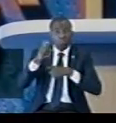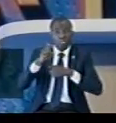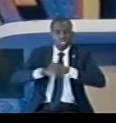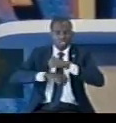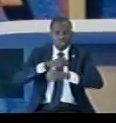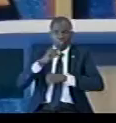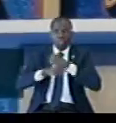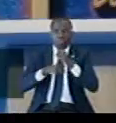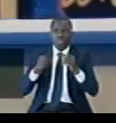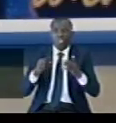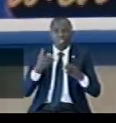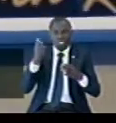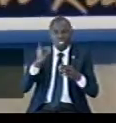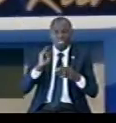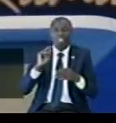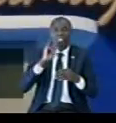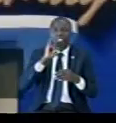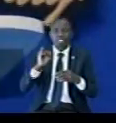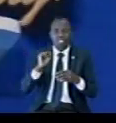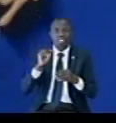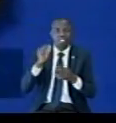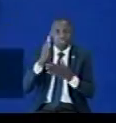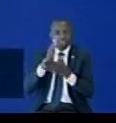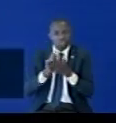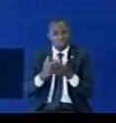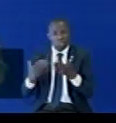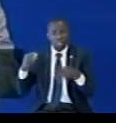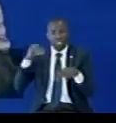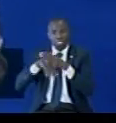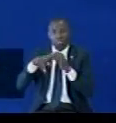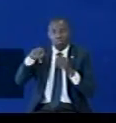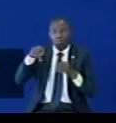sufferers. There's something in Proverbs chapter